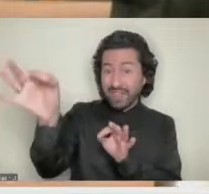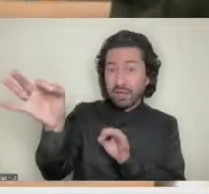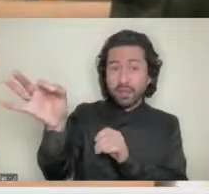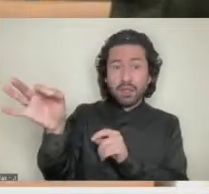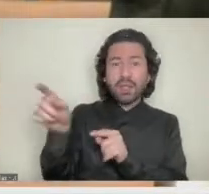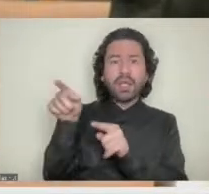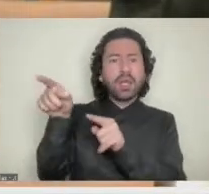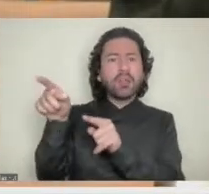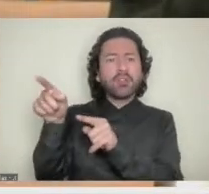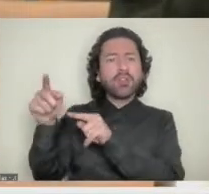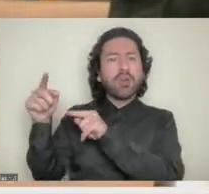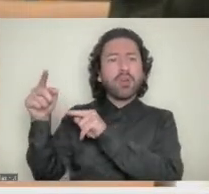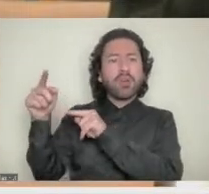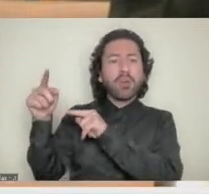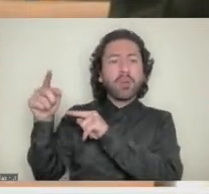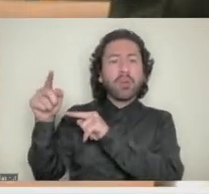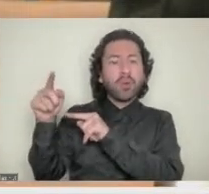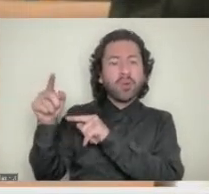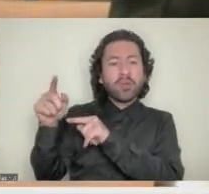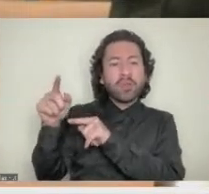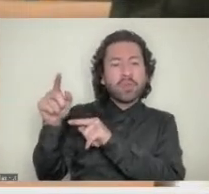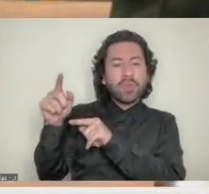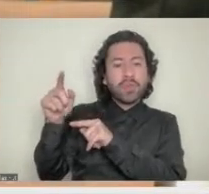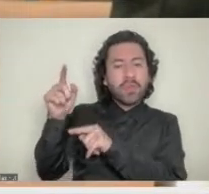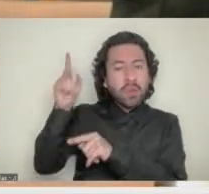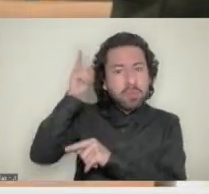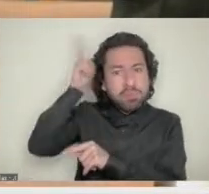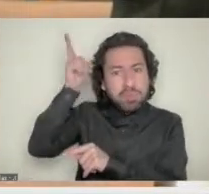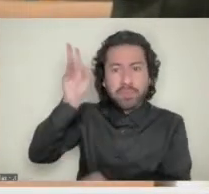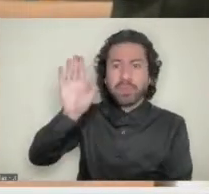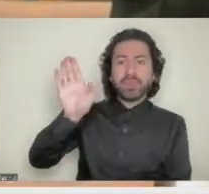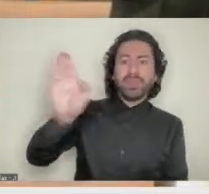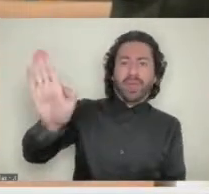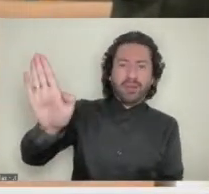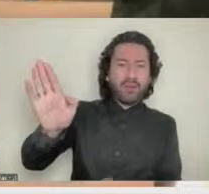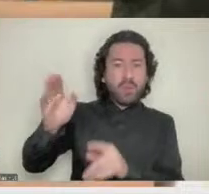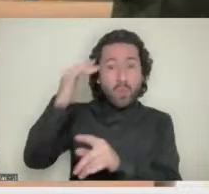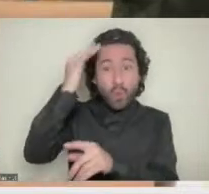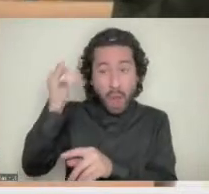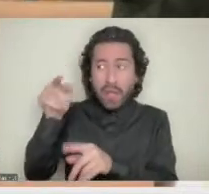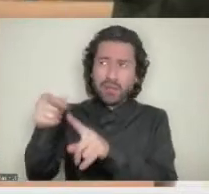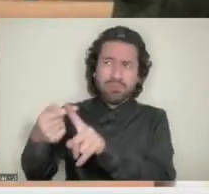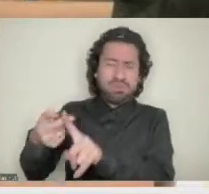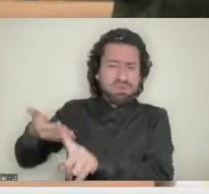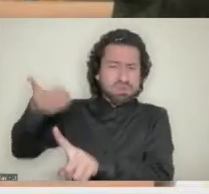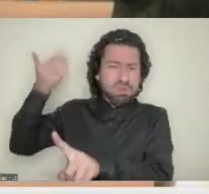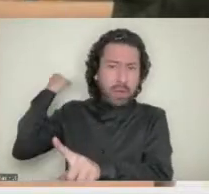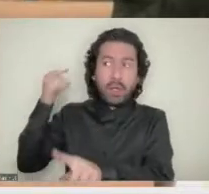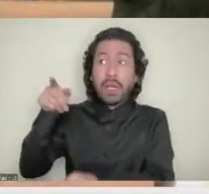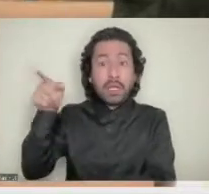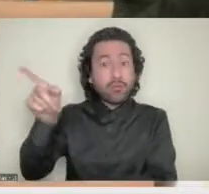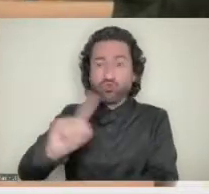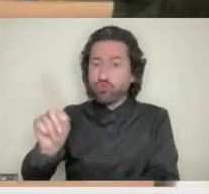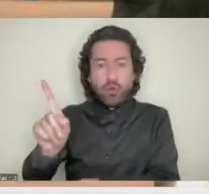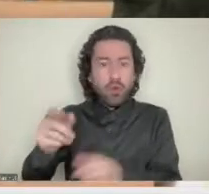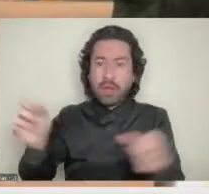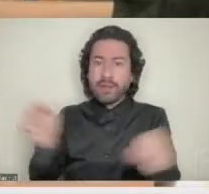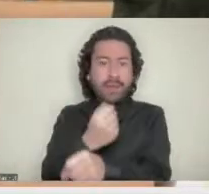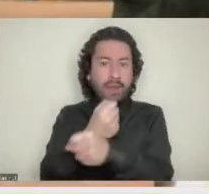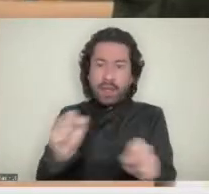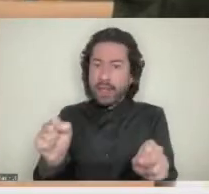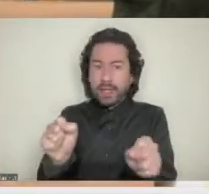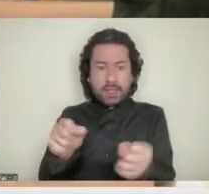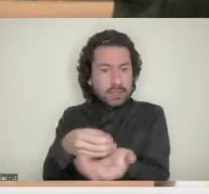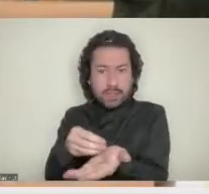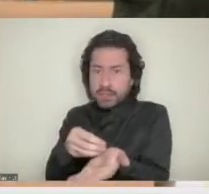remote districts that are ancestral lands, and they belong to the local